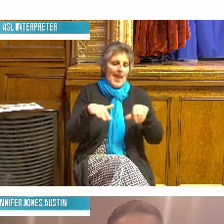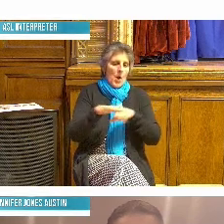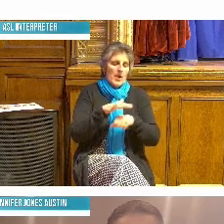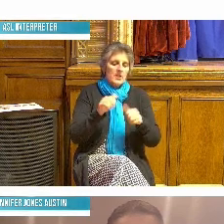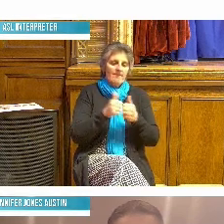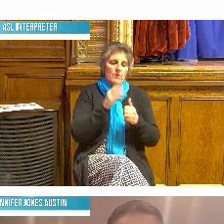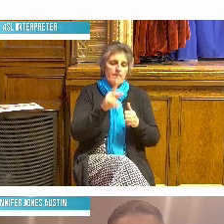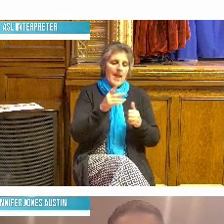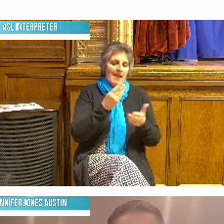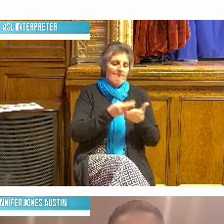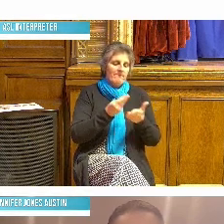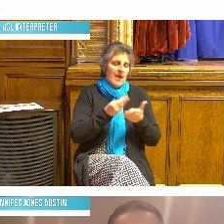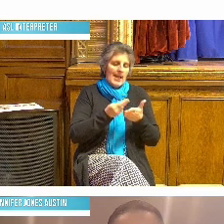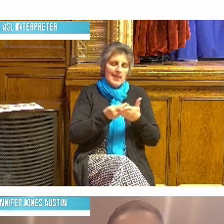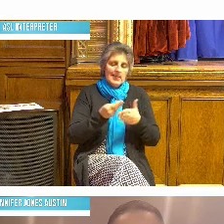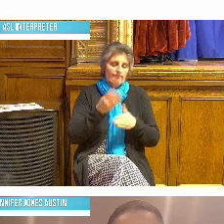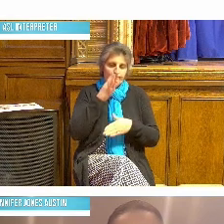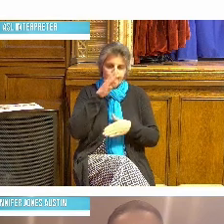hard to get.